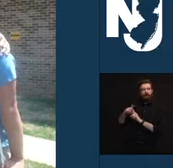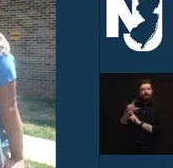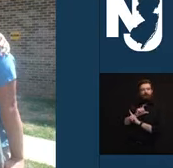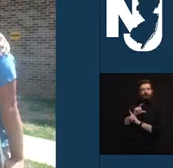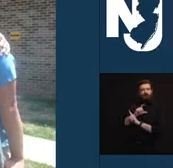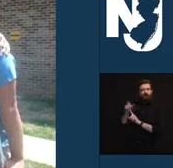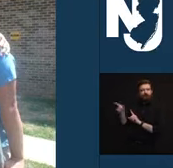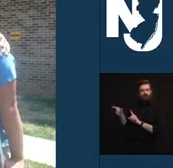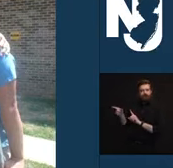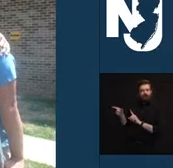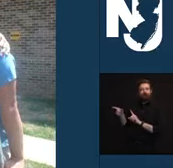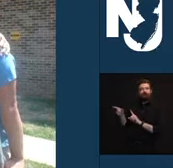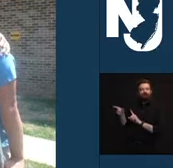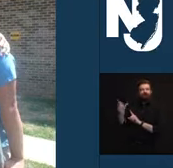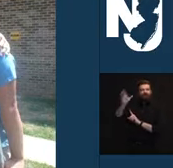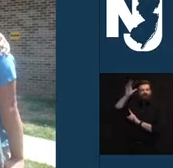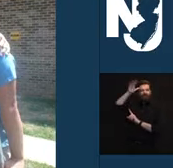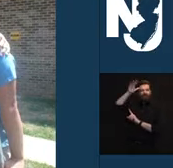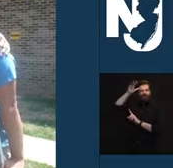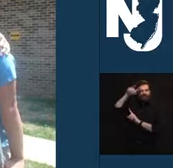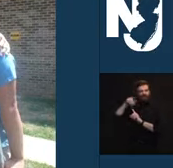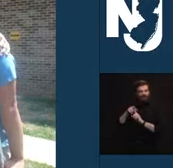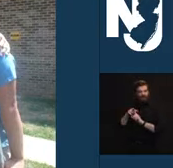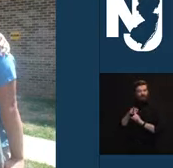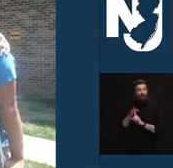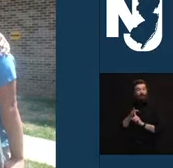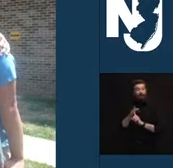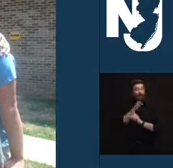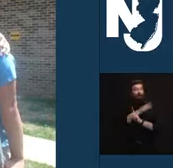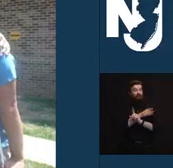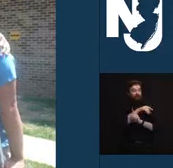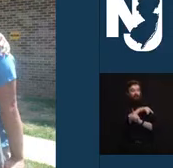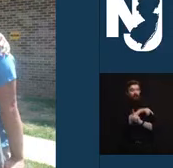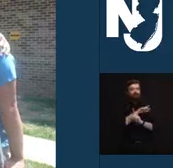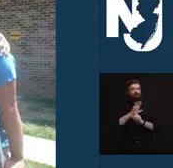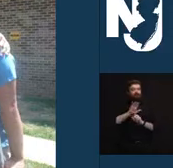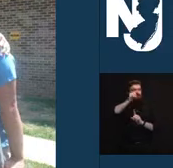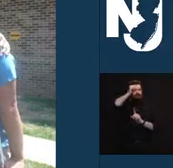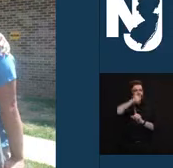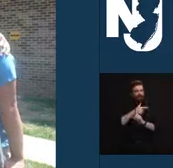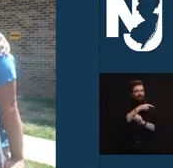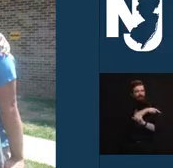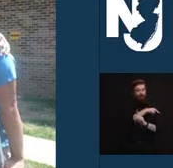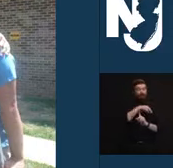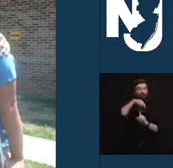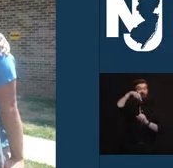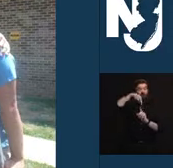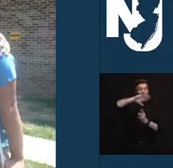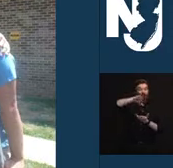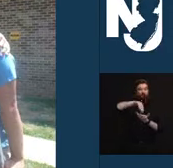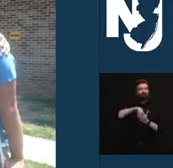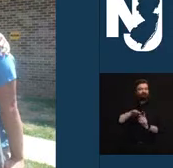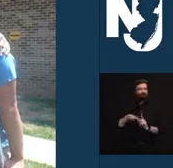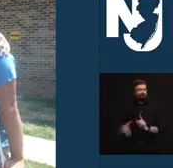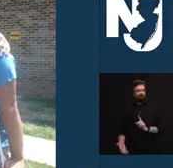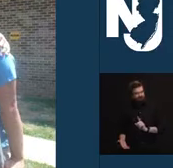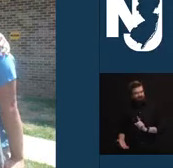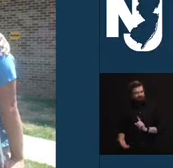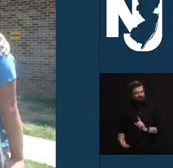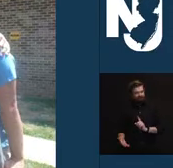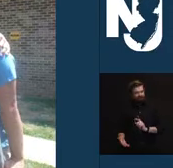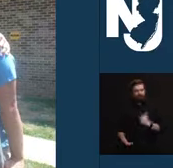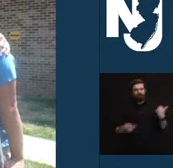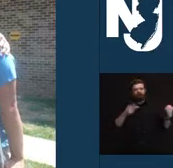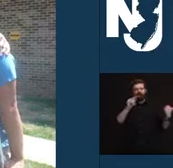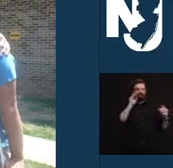right is his brother, Jake. As Pat recalled for us, and I know he'll have something else to say, Luke was a young